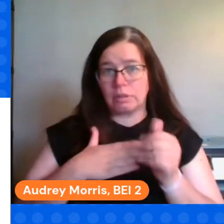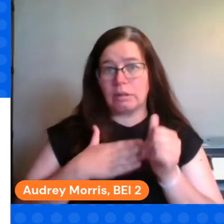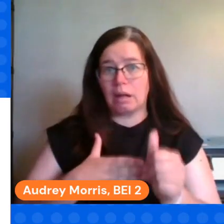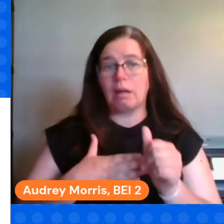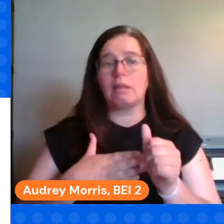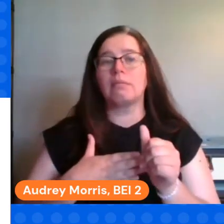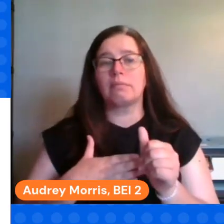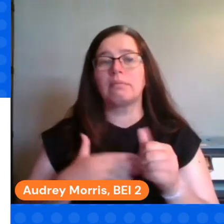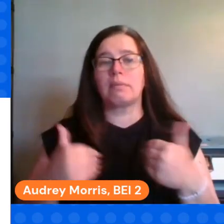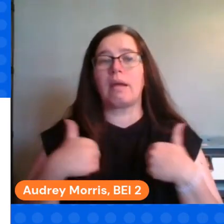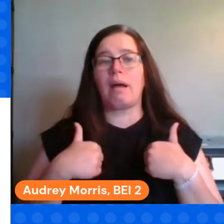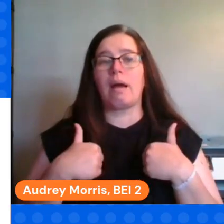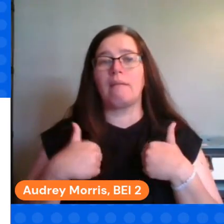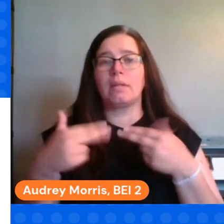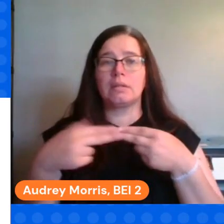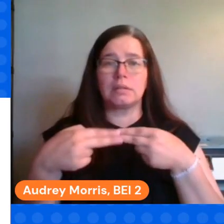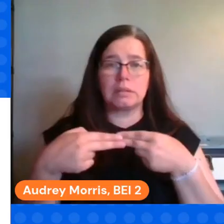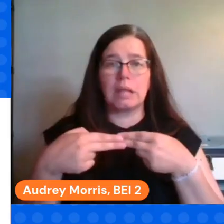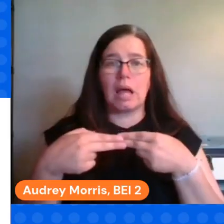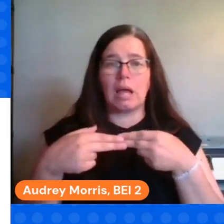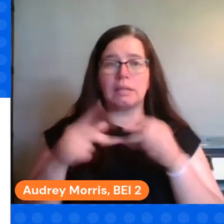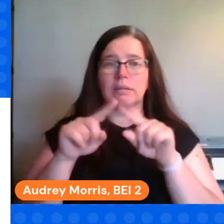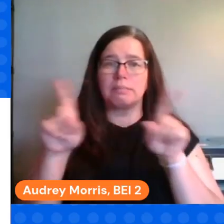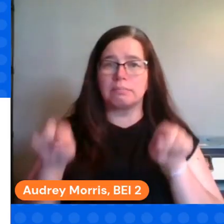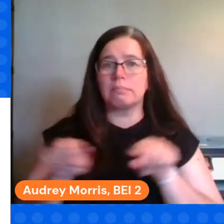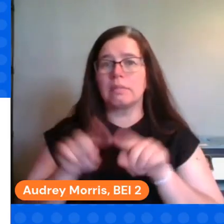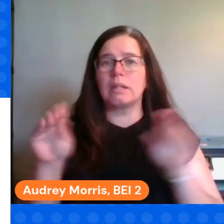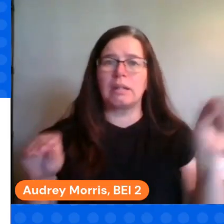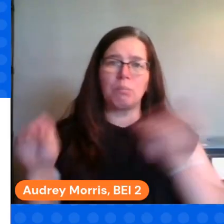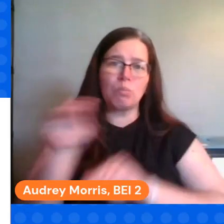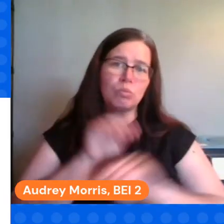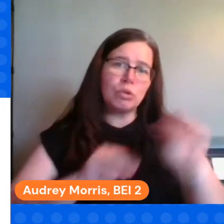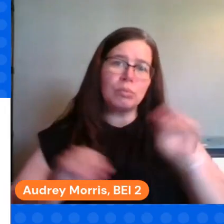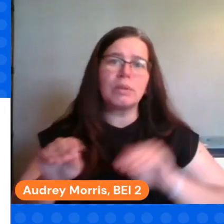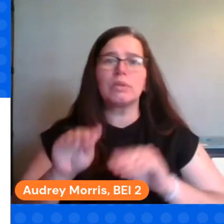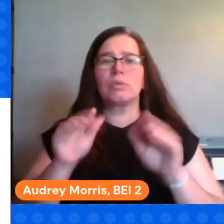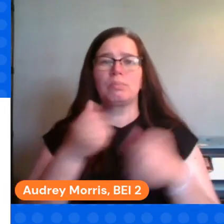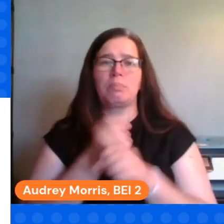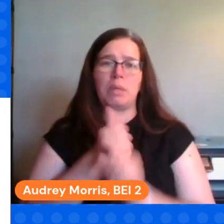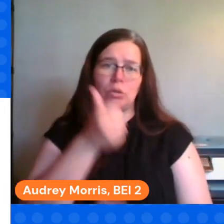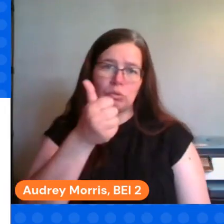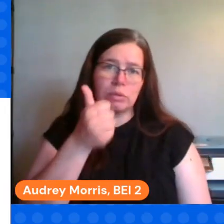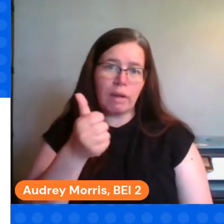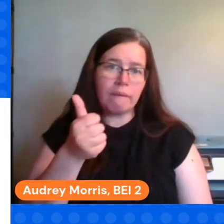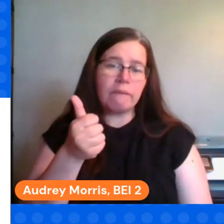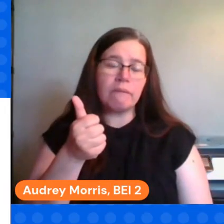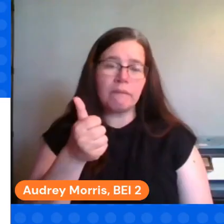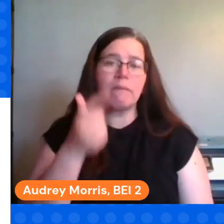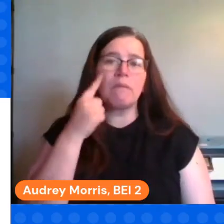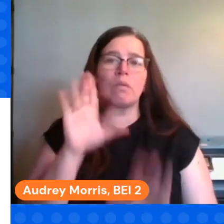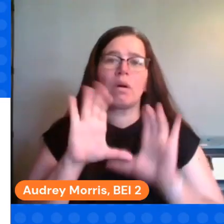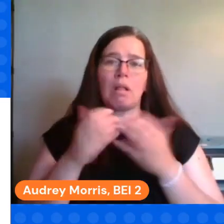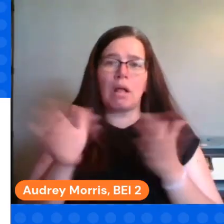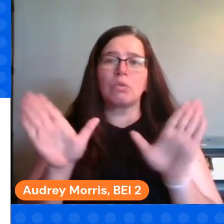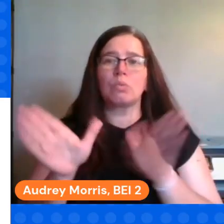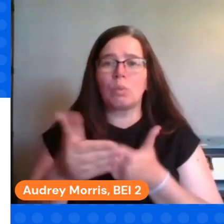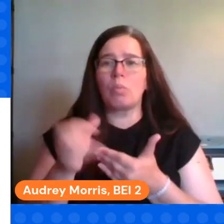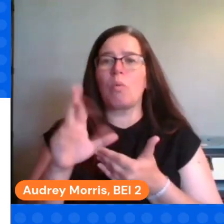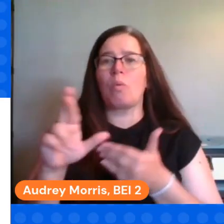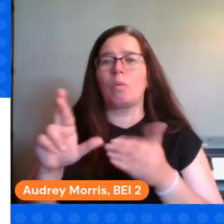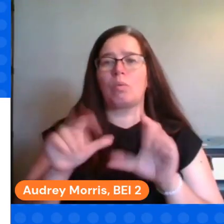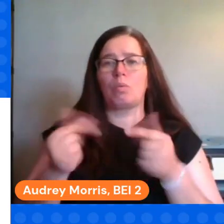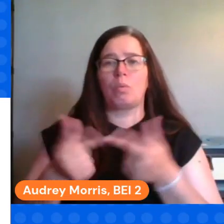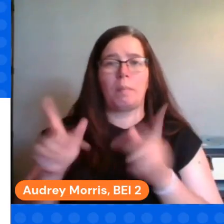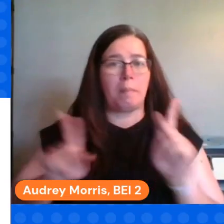this slides deck, that you can remix. You can do it in your own way for your classroom or the group of participants in